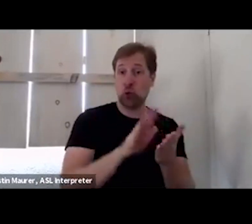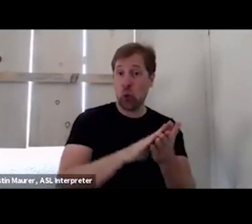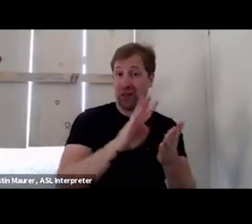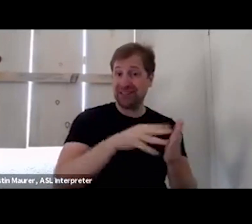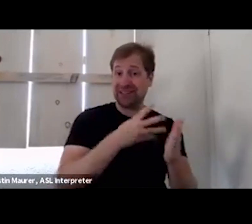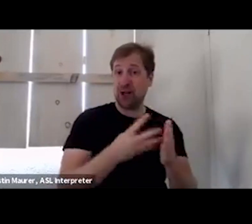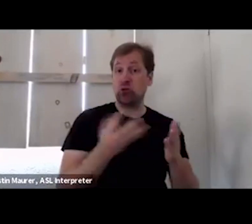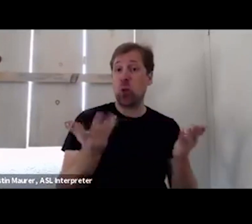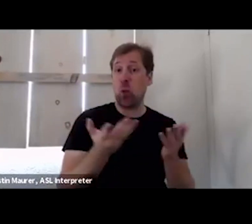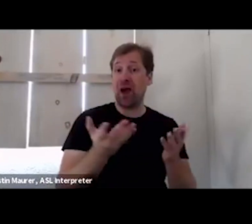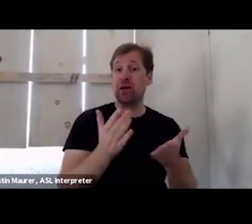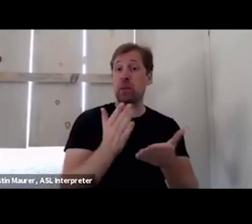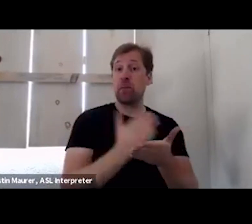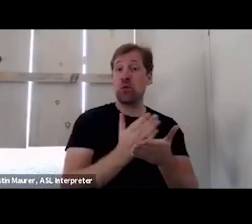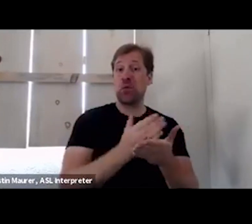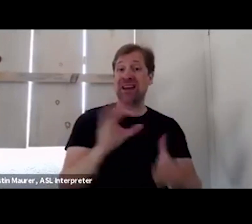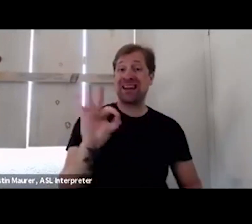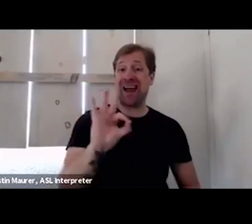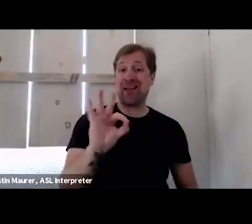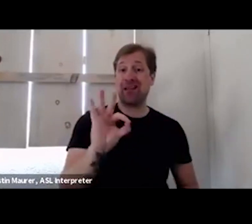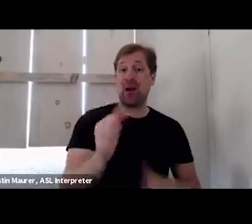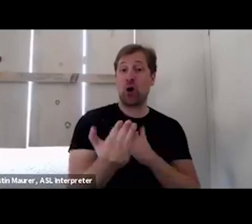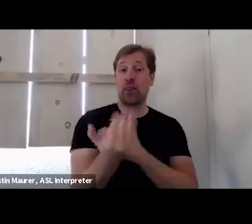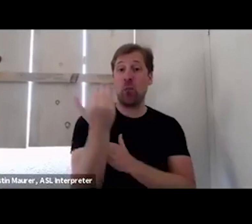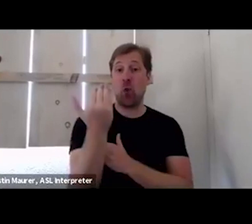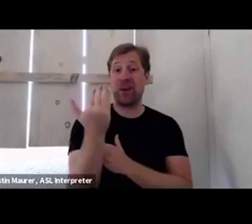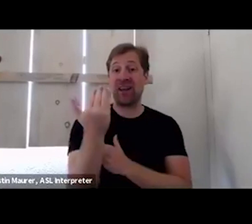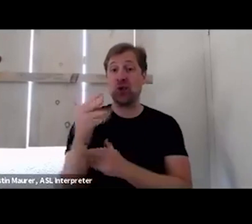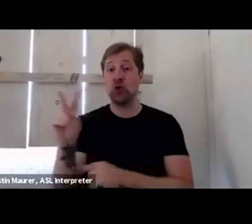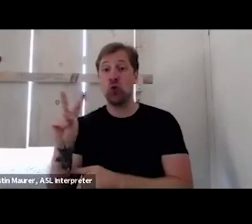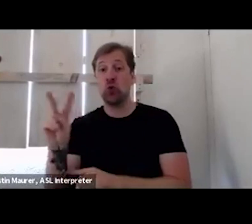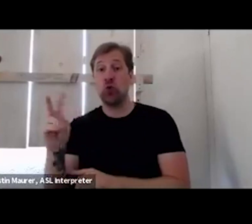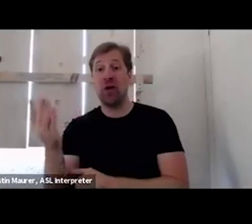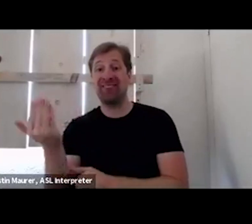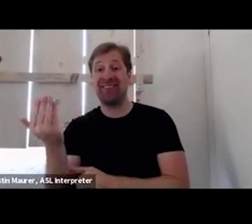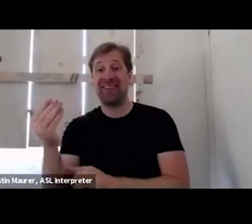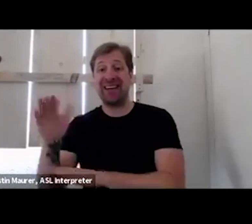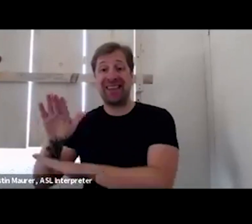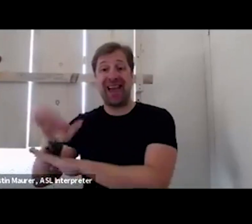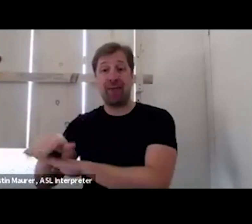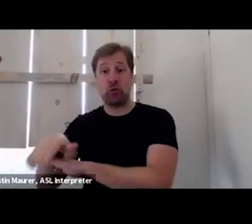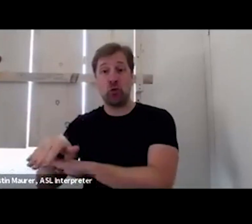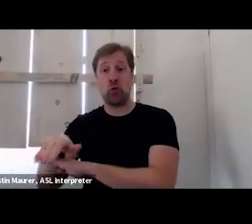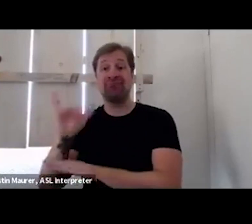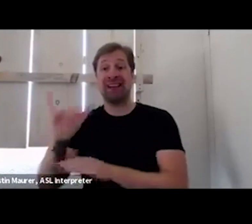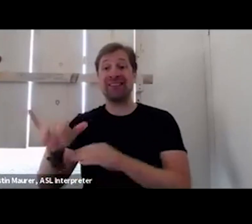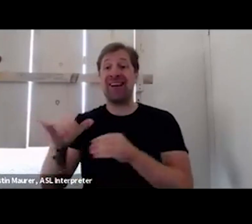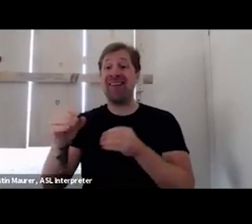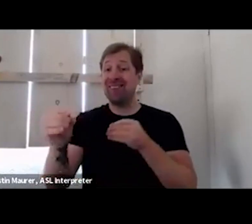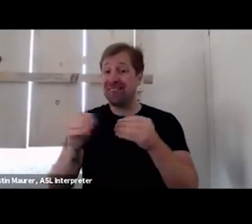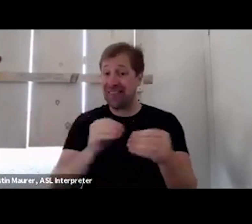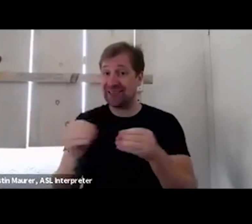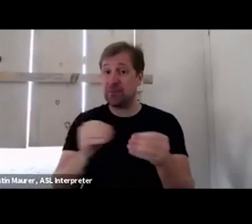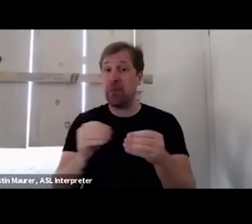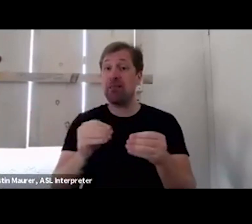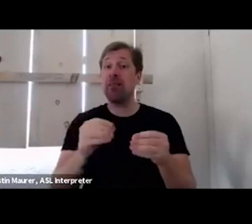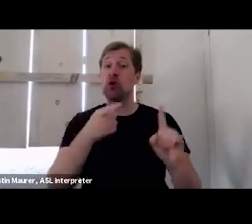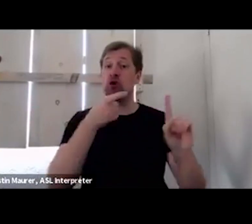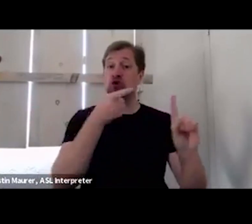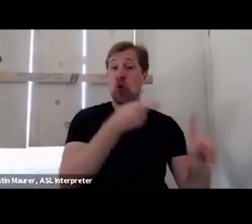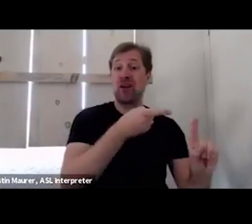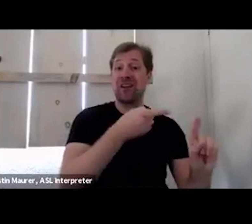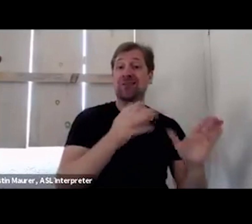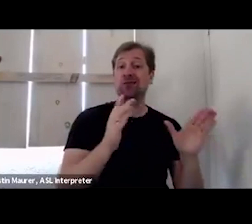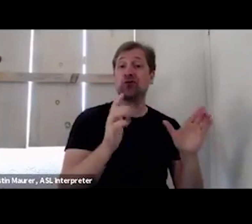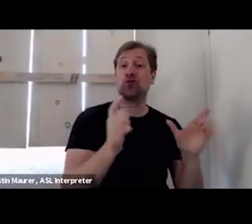to 2:15 p.m. with flexibility, targeted small group instruction, as well as